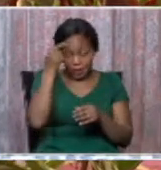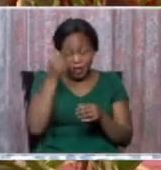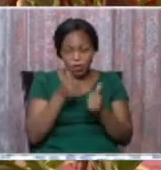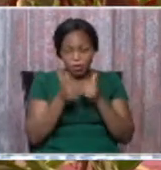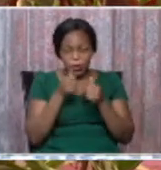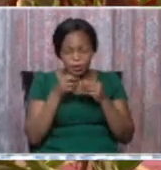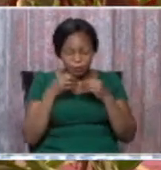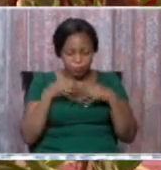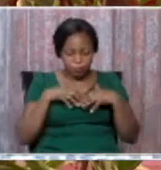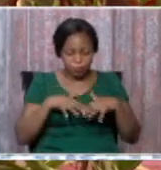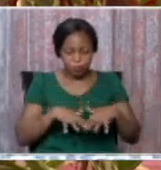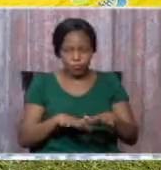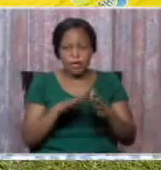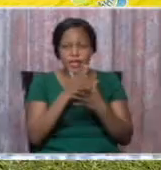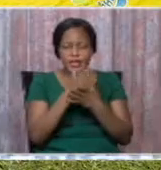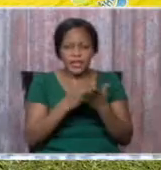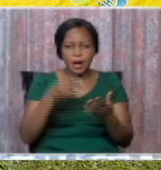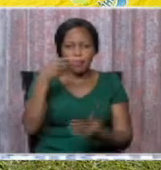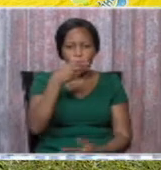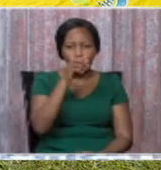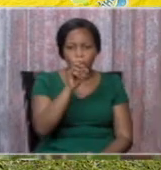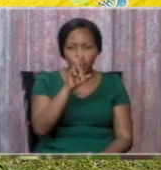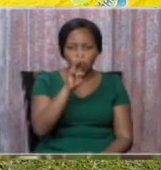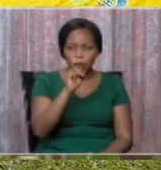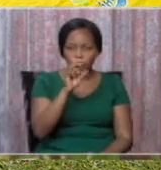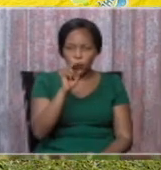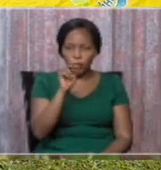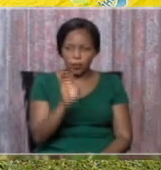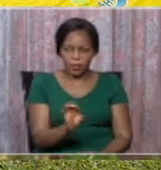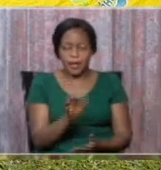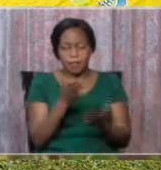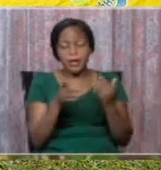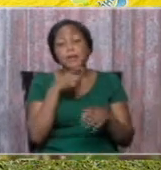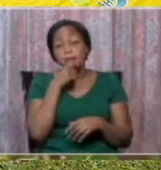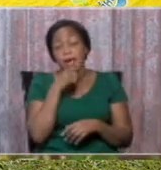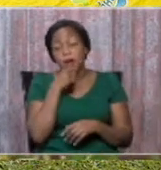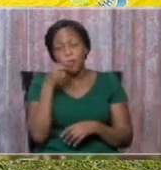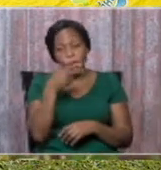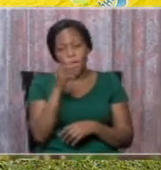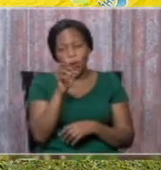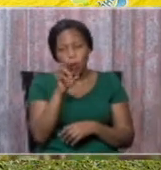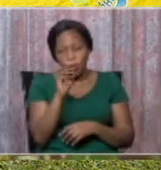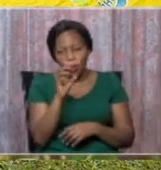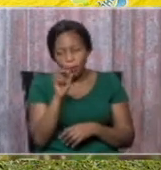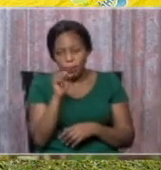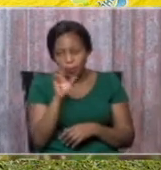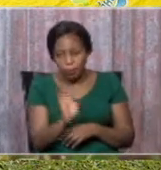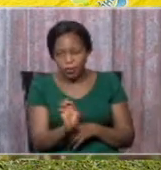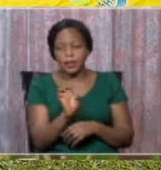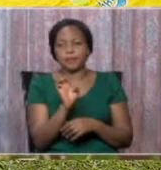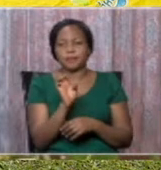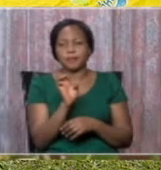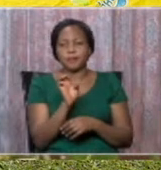hormone, the male hormone, helps us, like, it's the one which activates on the growth of the